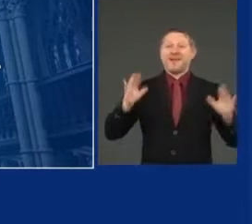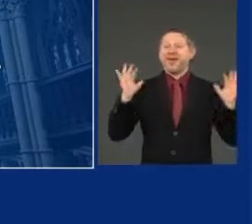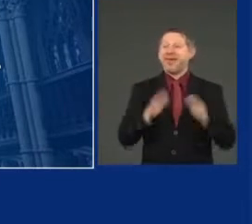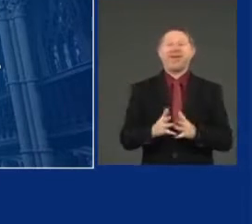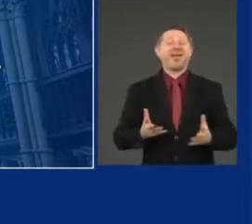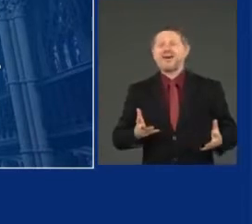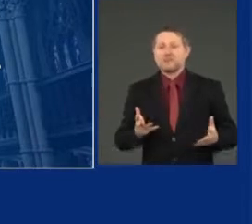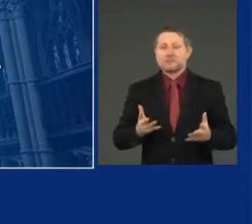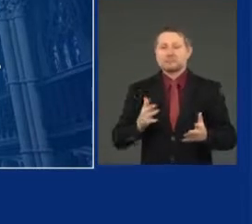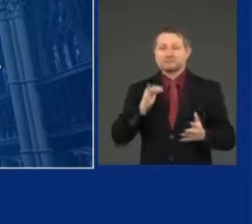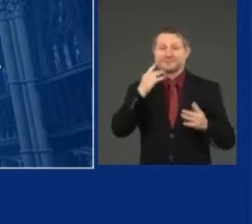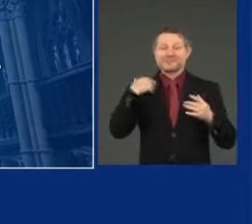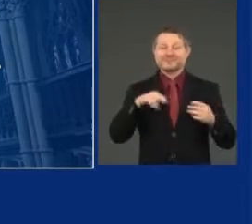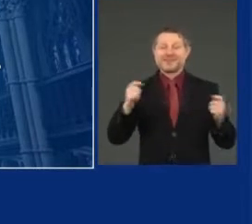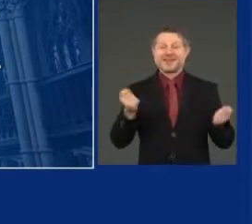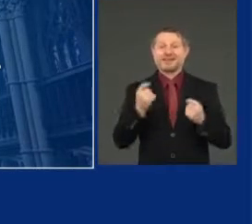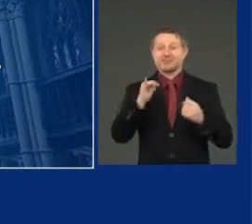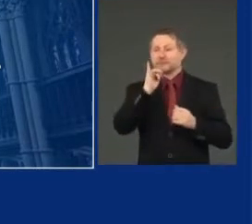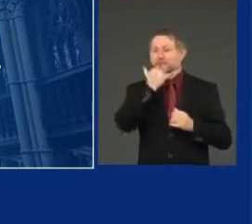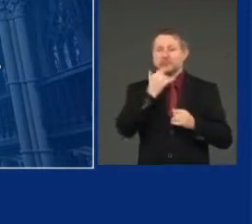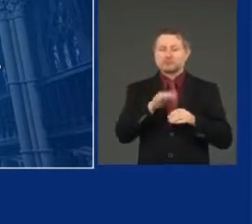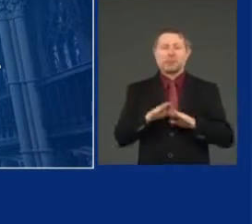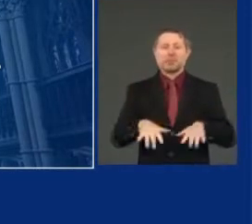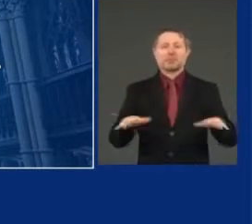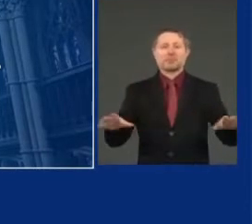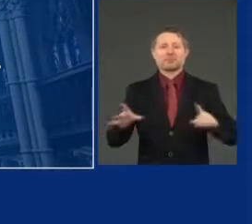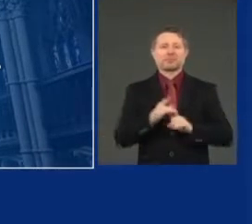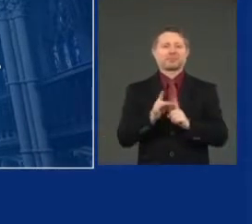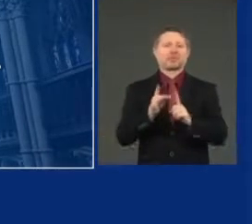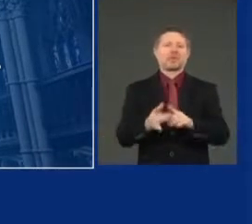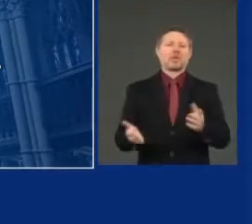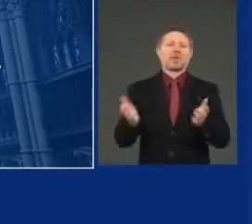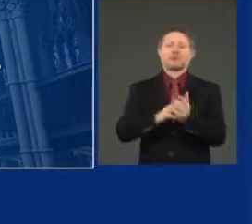that winds up having more people infected.